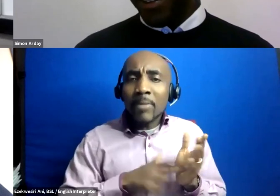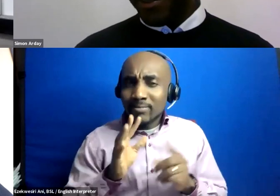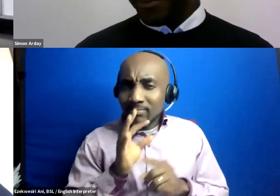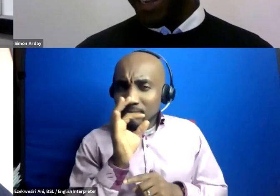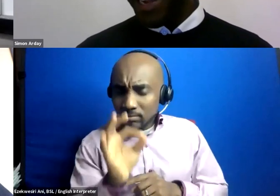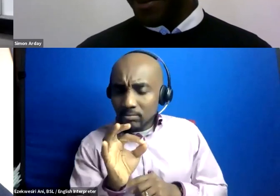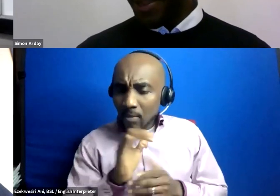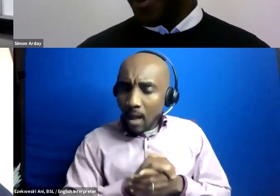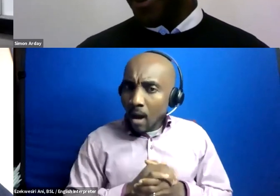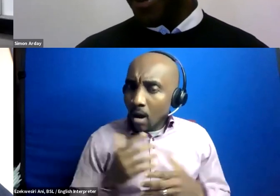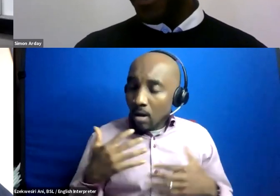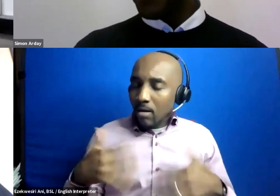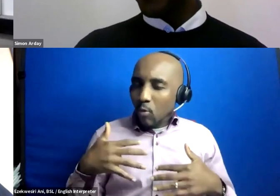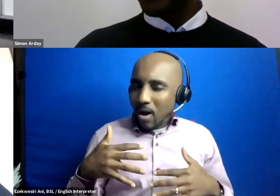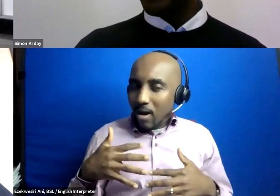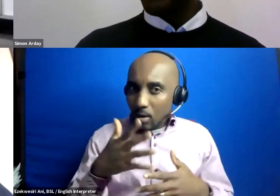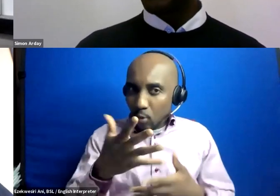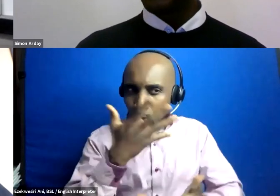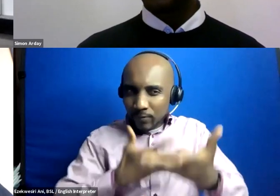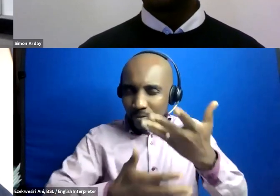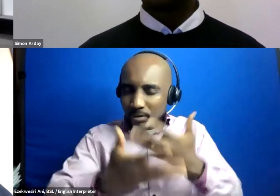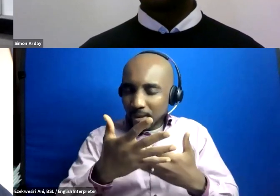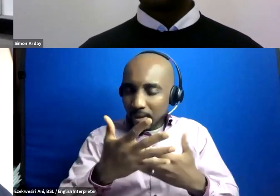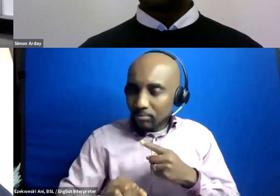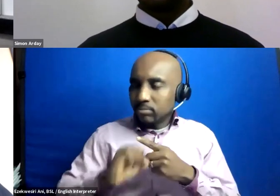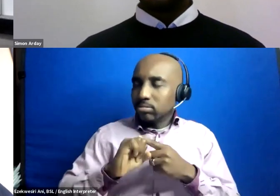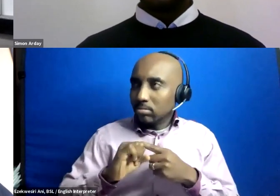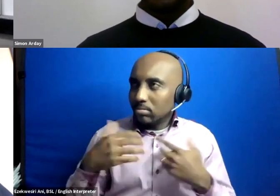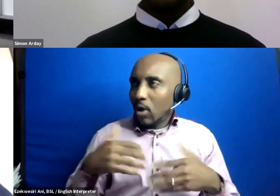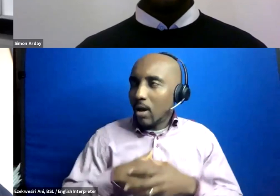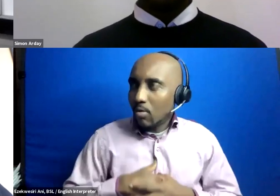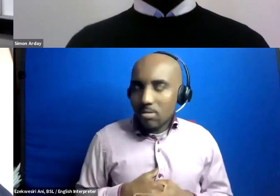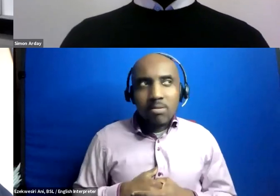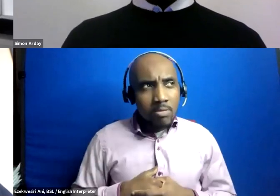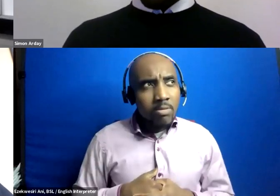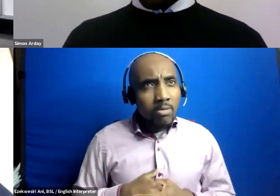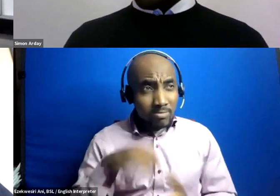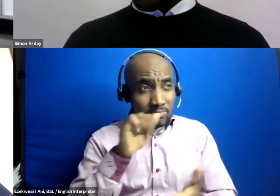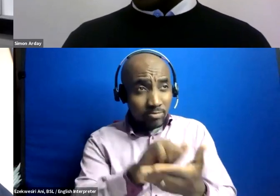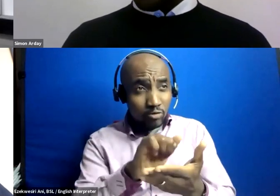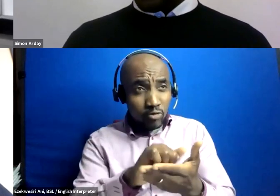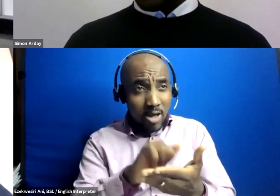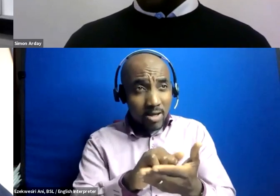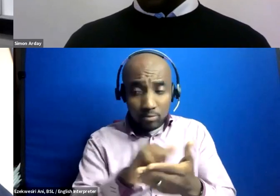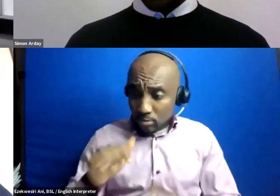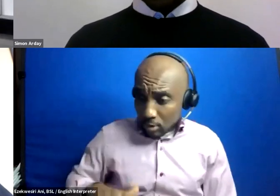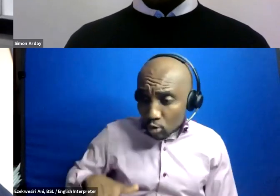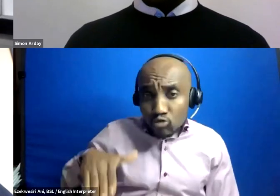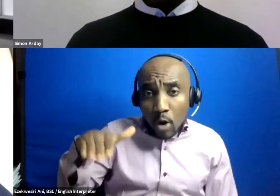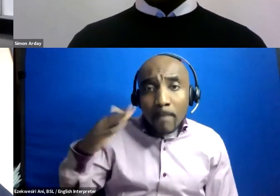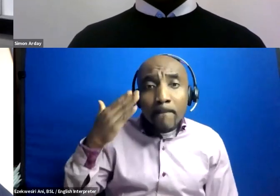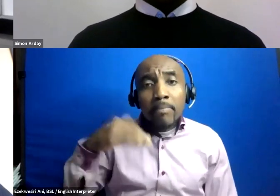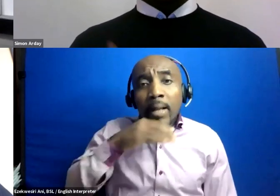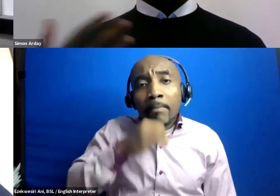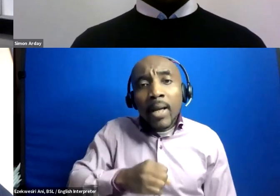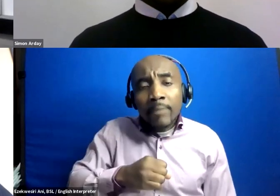I'm taken aback by what you say, because it's growing up as a black male,